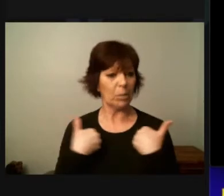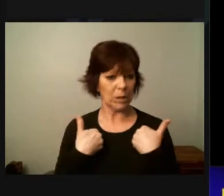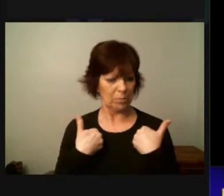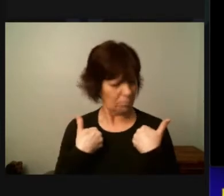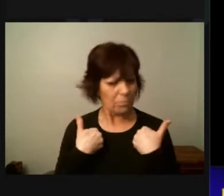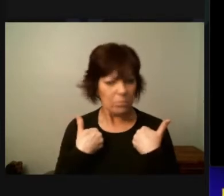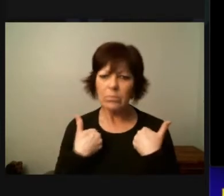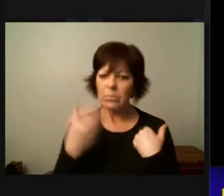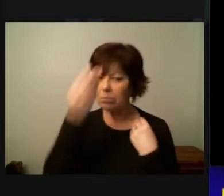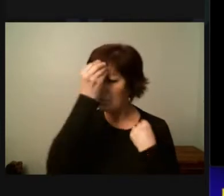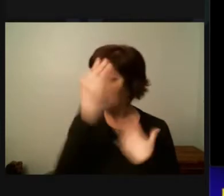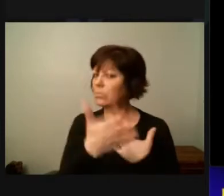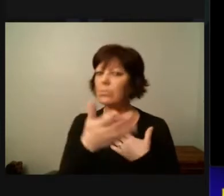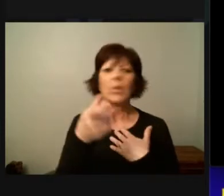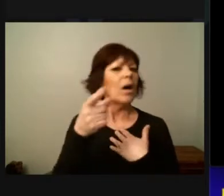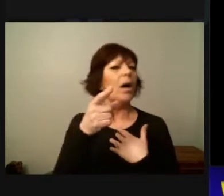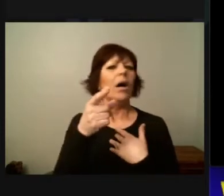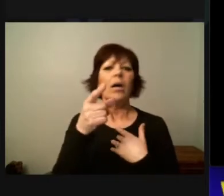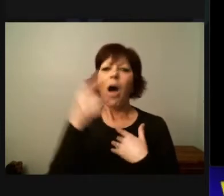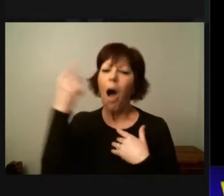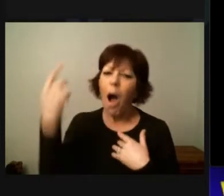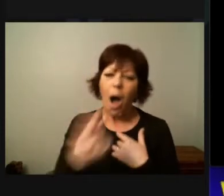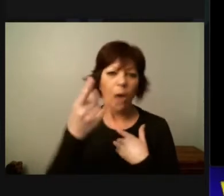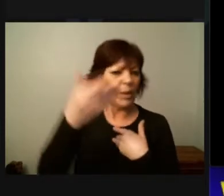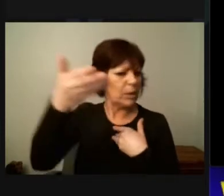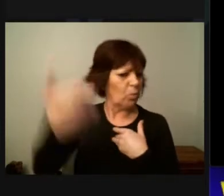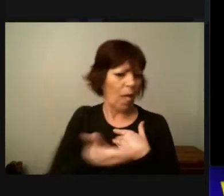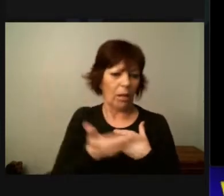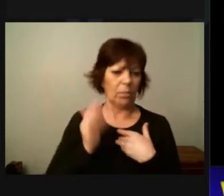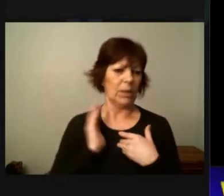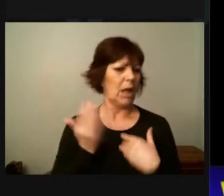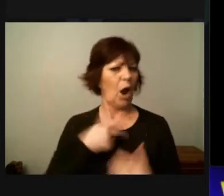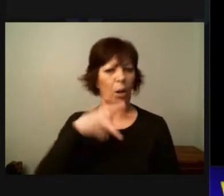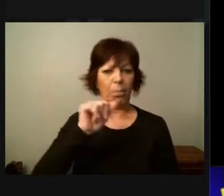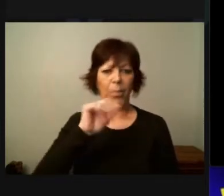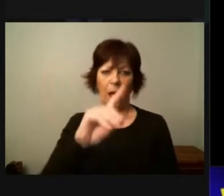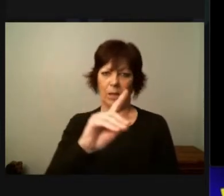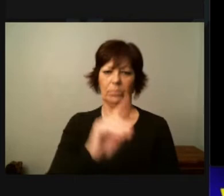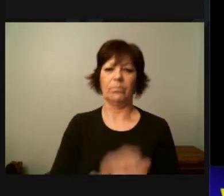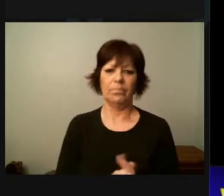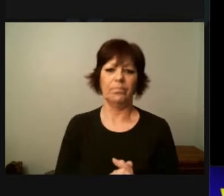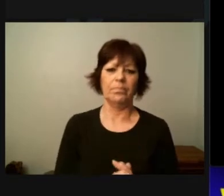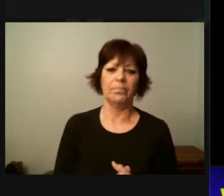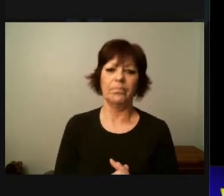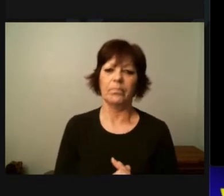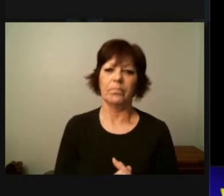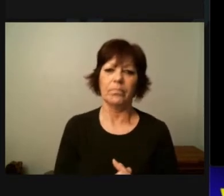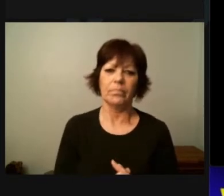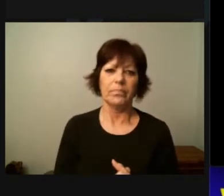people to know that service animals are always welcome at our pods.